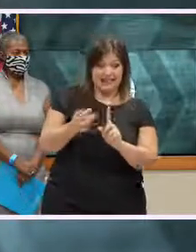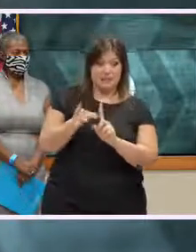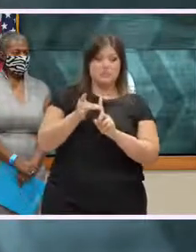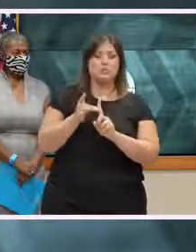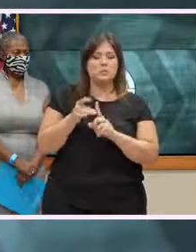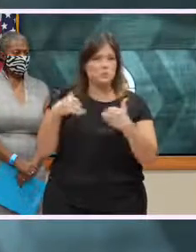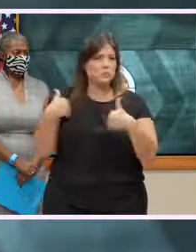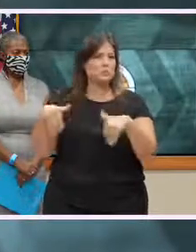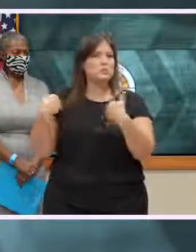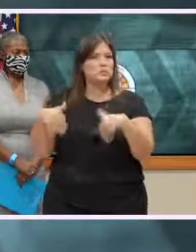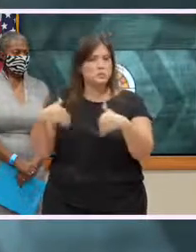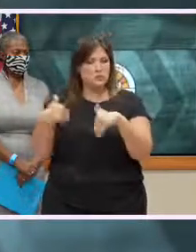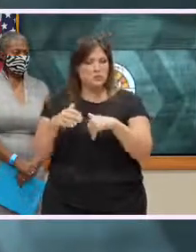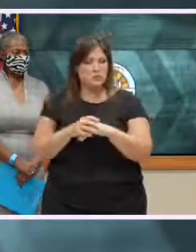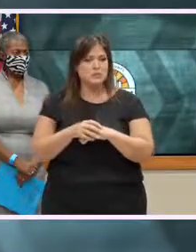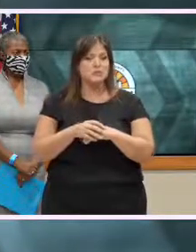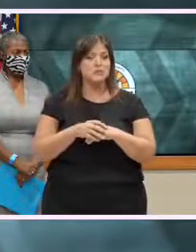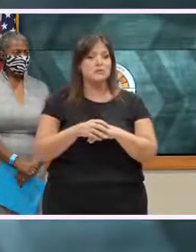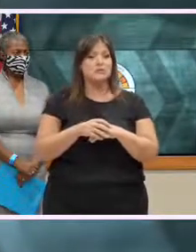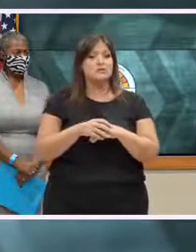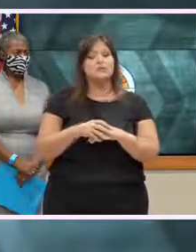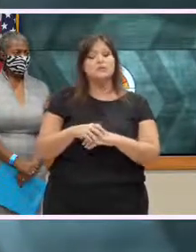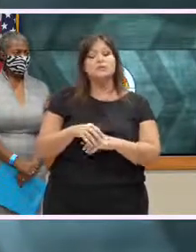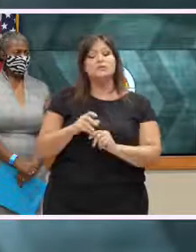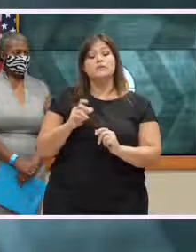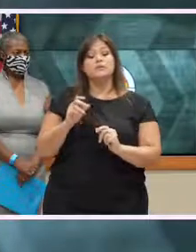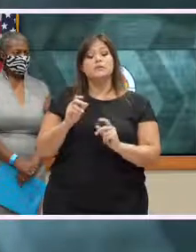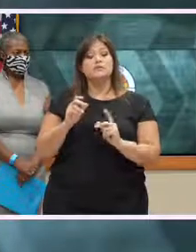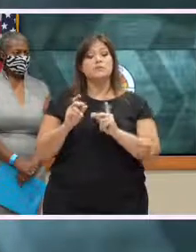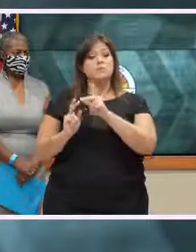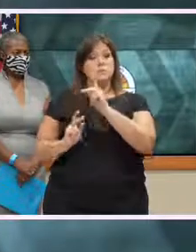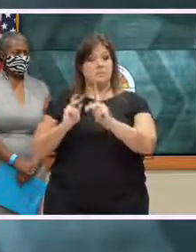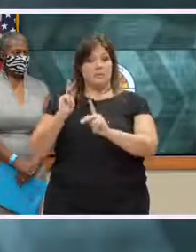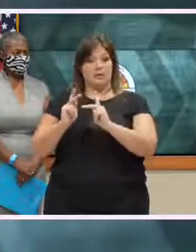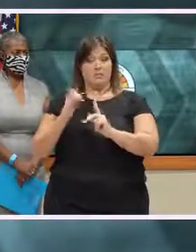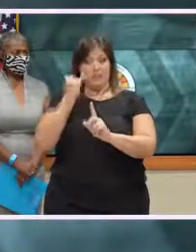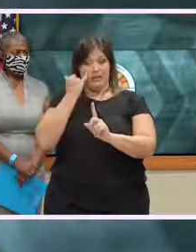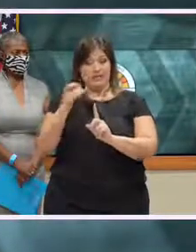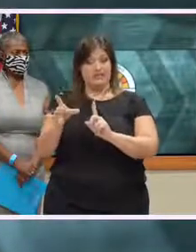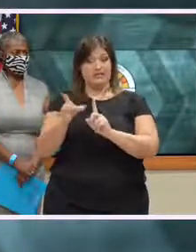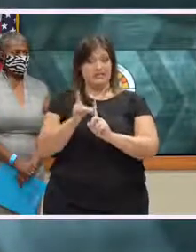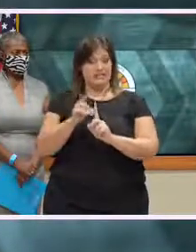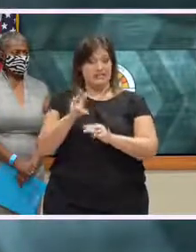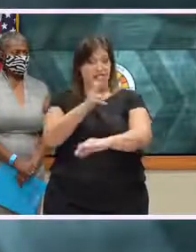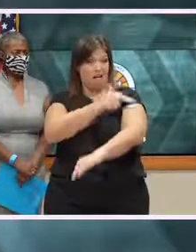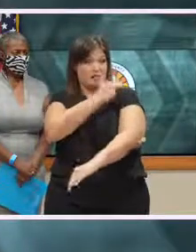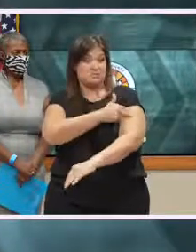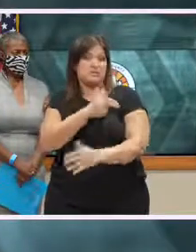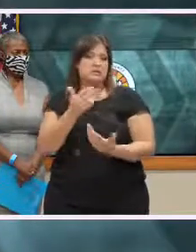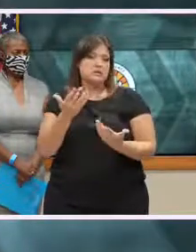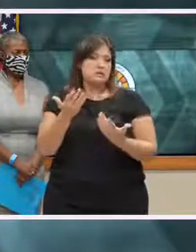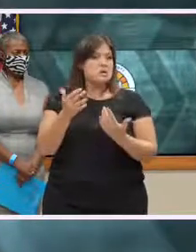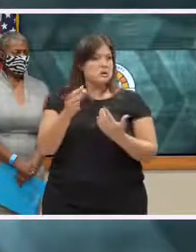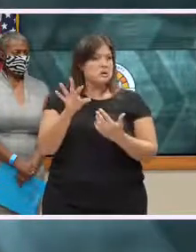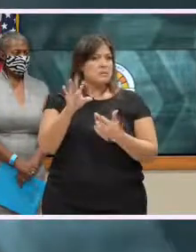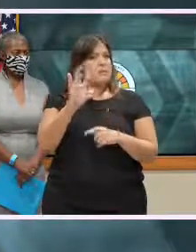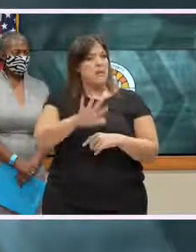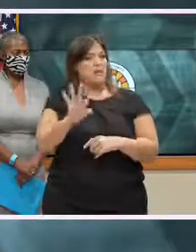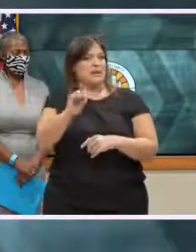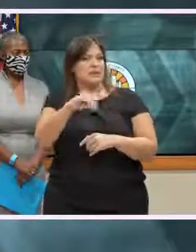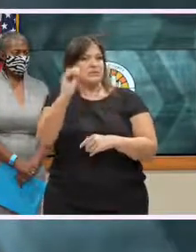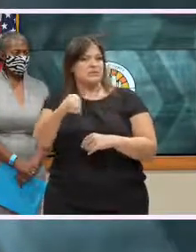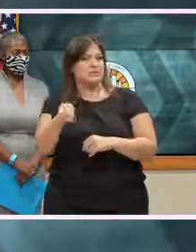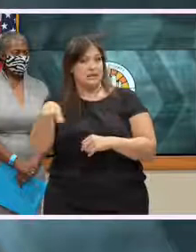around 90% of COVID patients there are not vaccinated. Most breakthrough cases are Delta variants, and we're